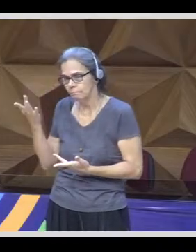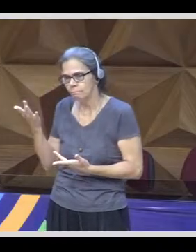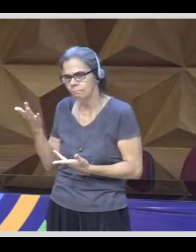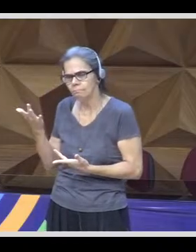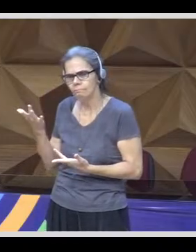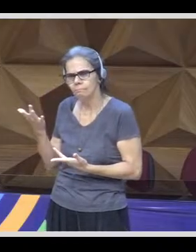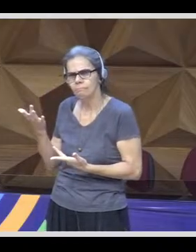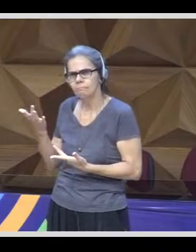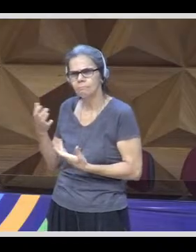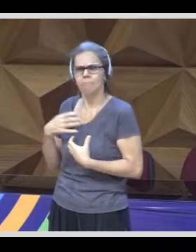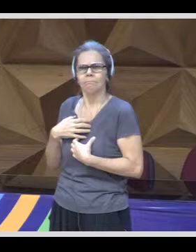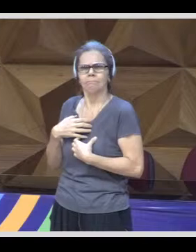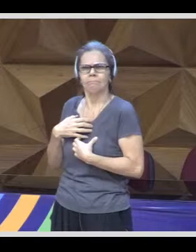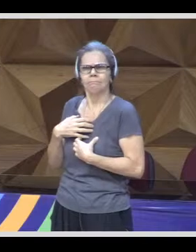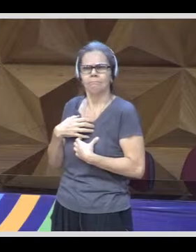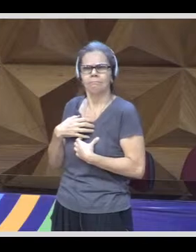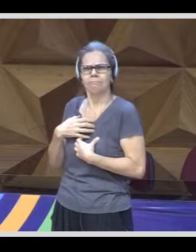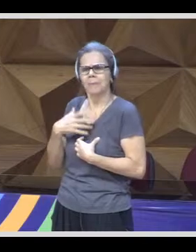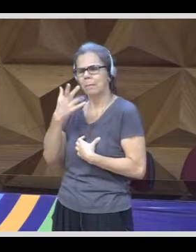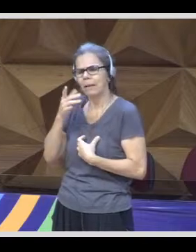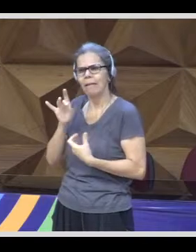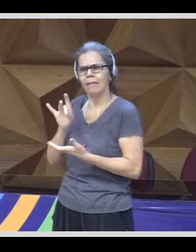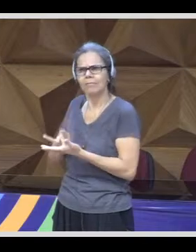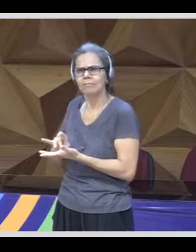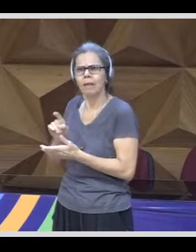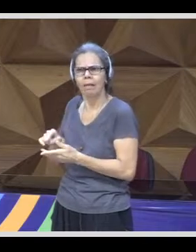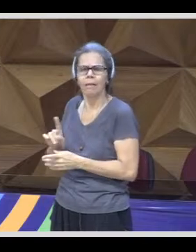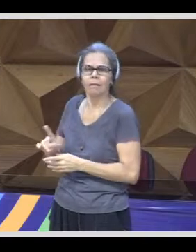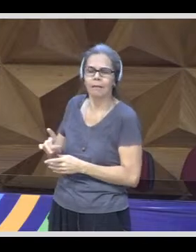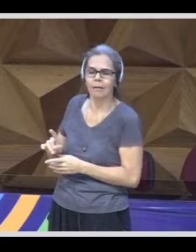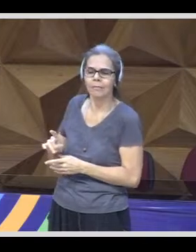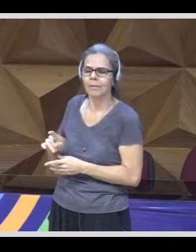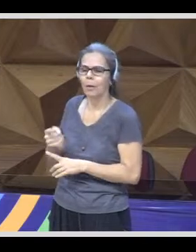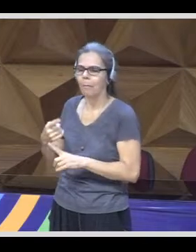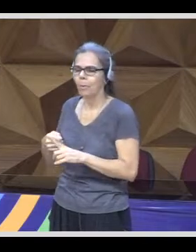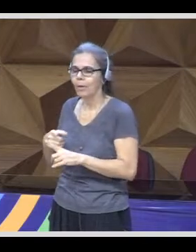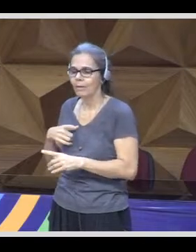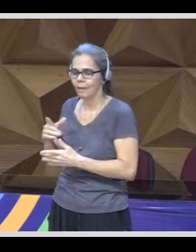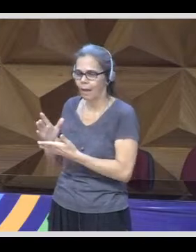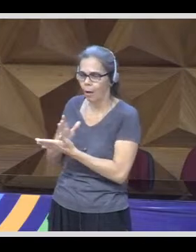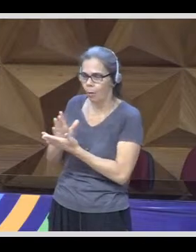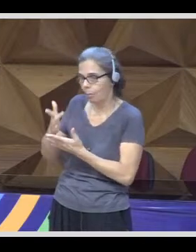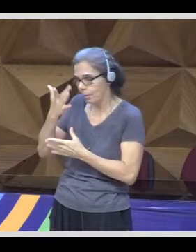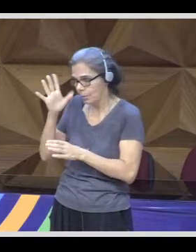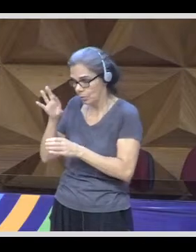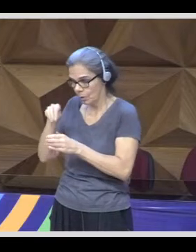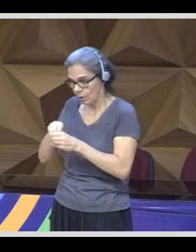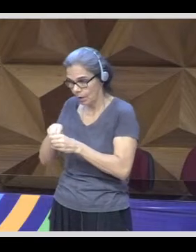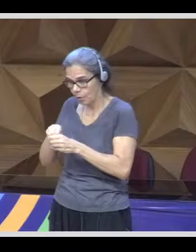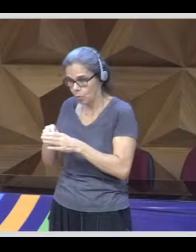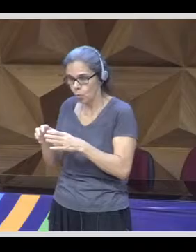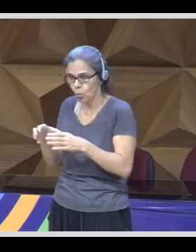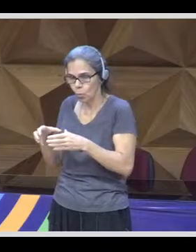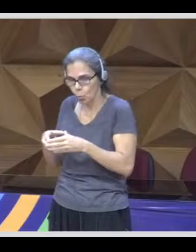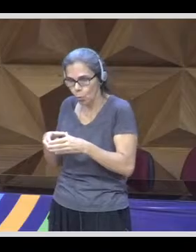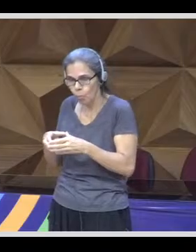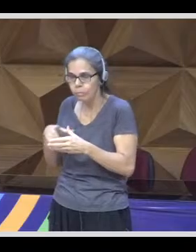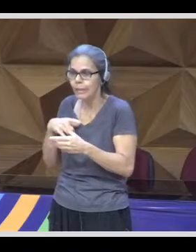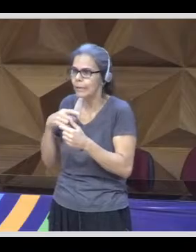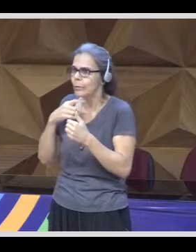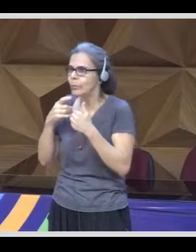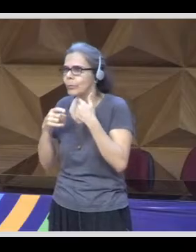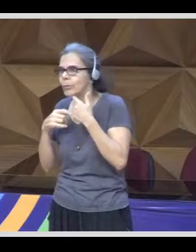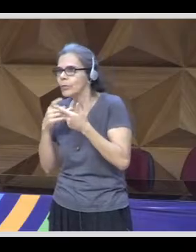like, they don't remain within a specific circle. And finally, I have those